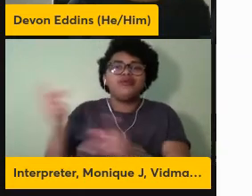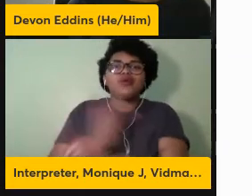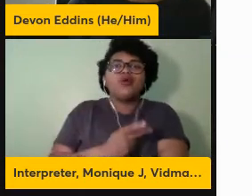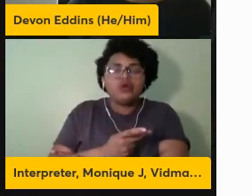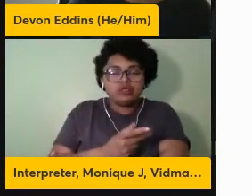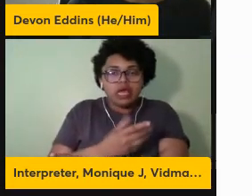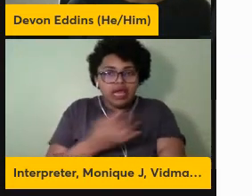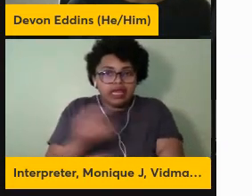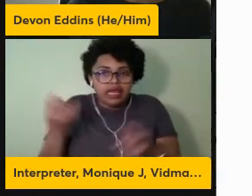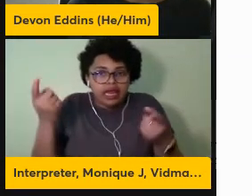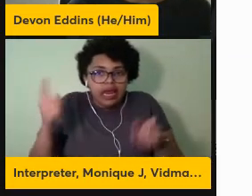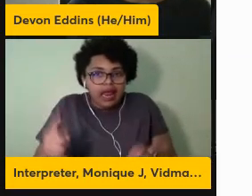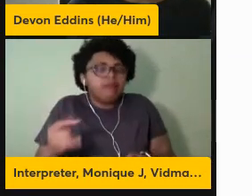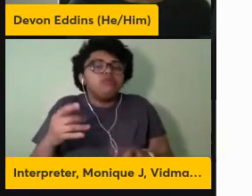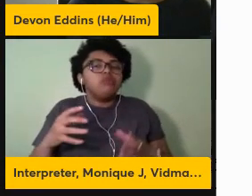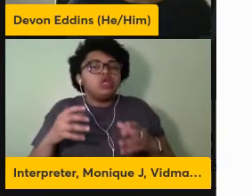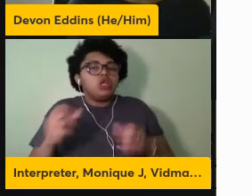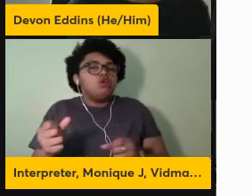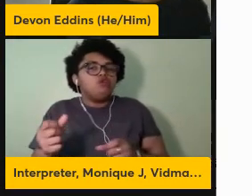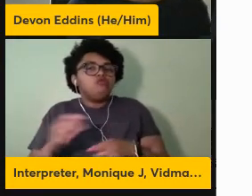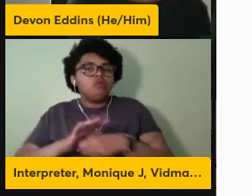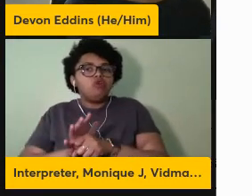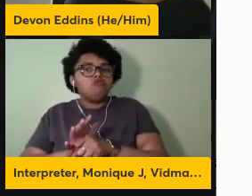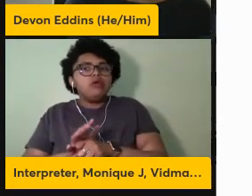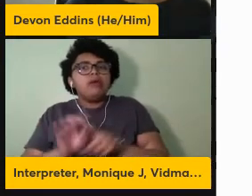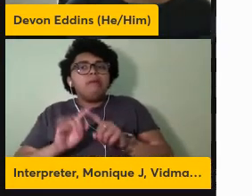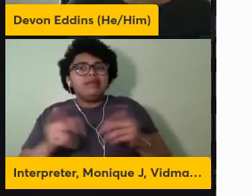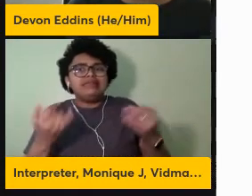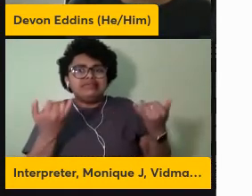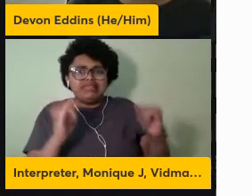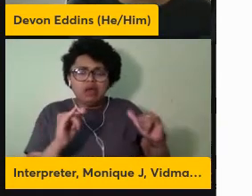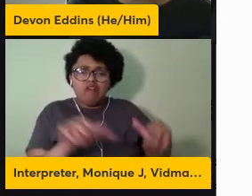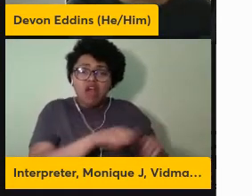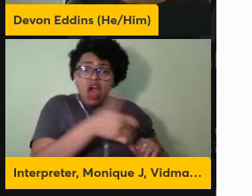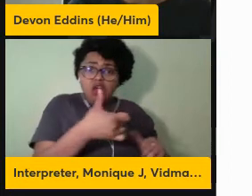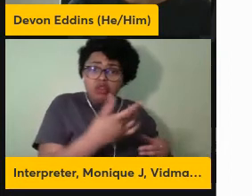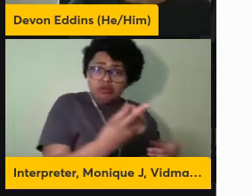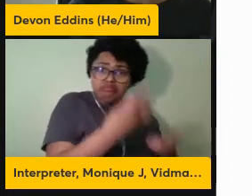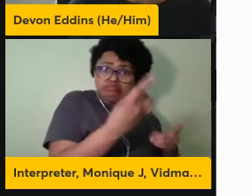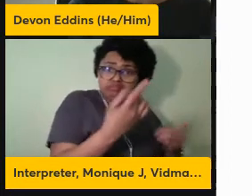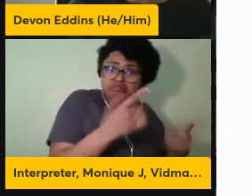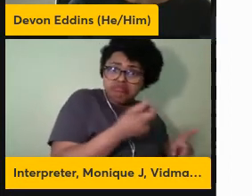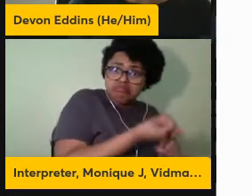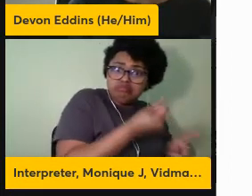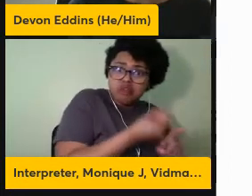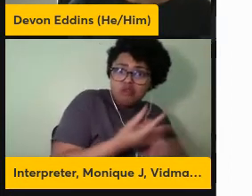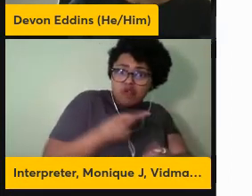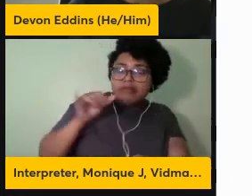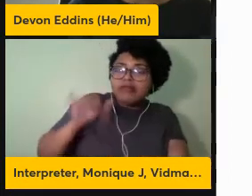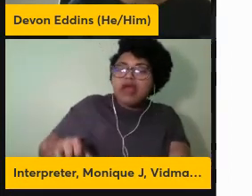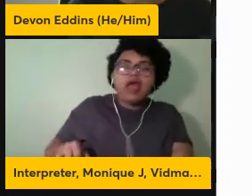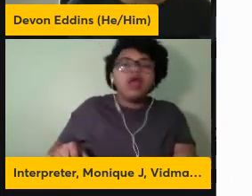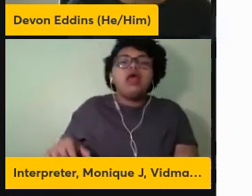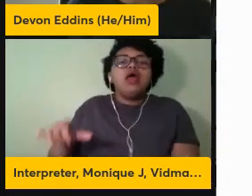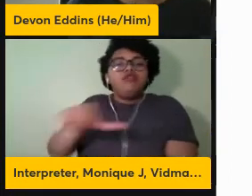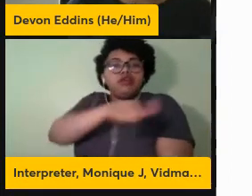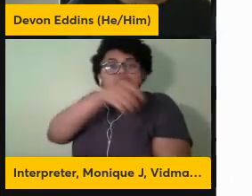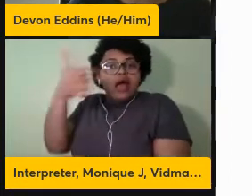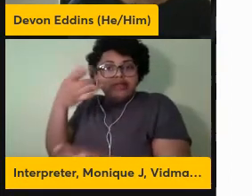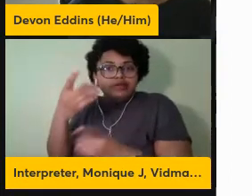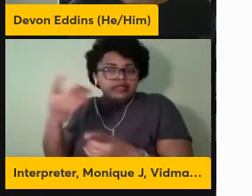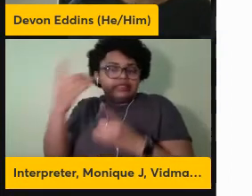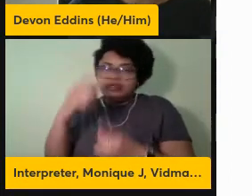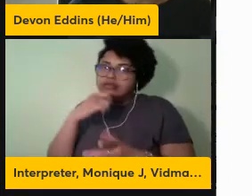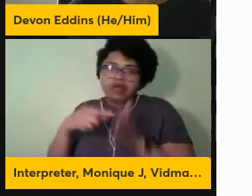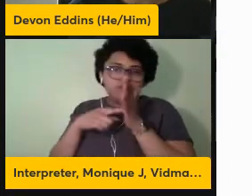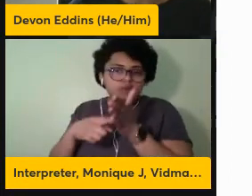even though communities of color are disproportionately affected by disease, they are also underrepresented in a lot